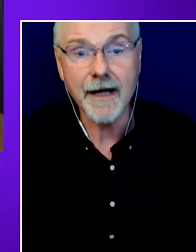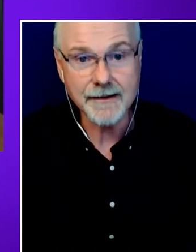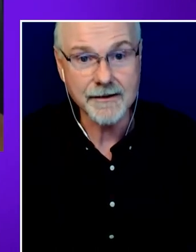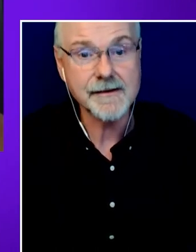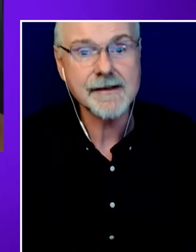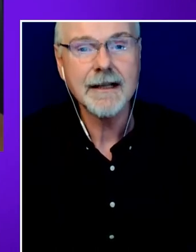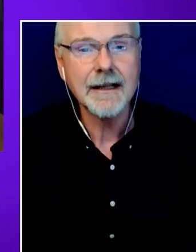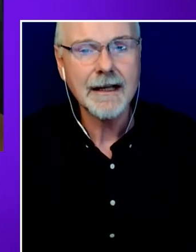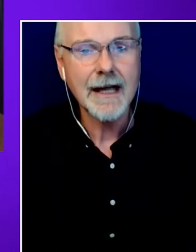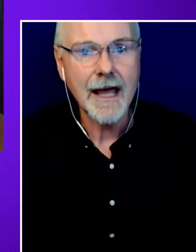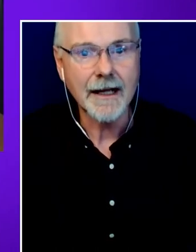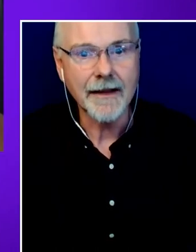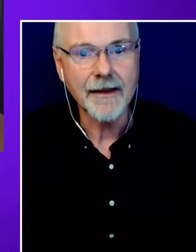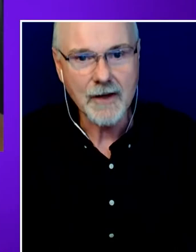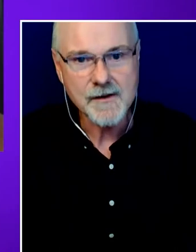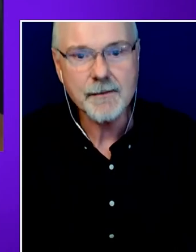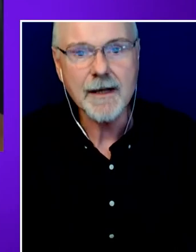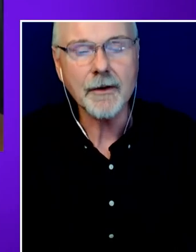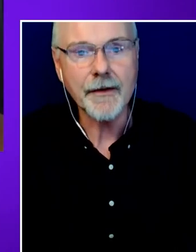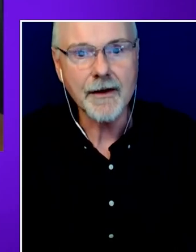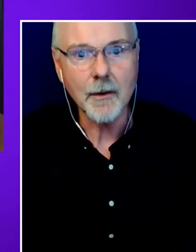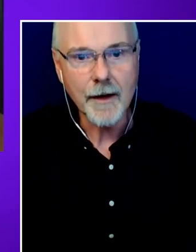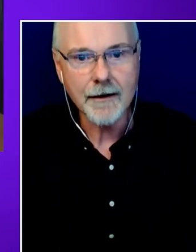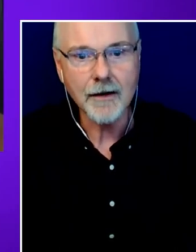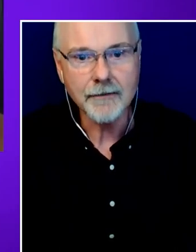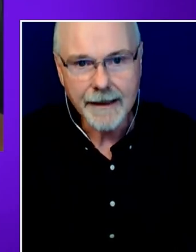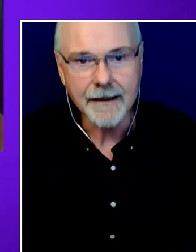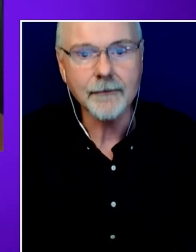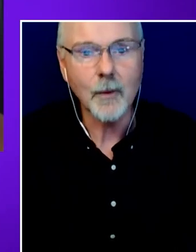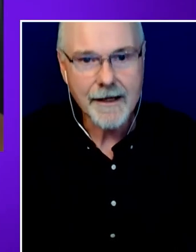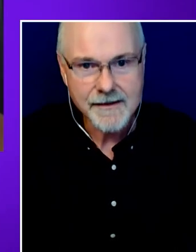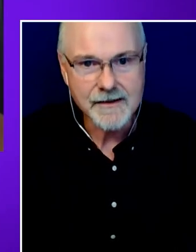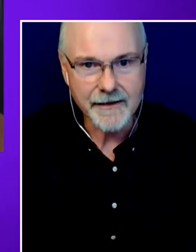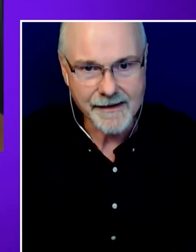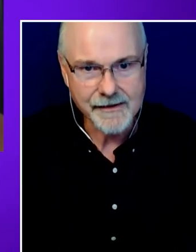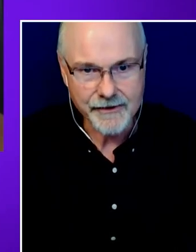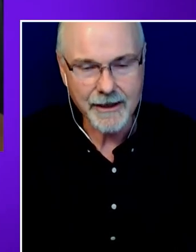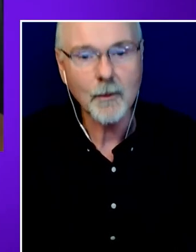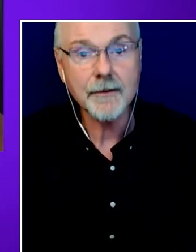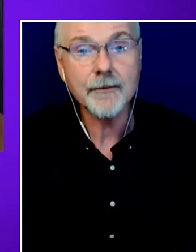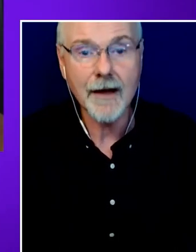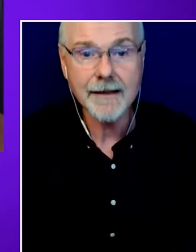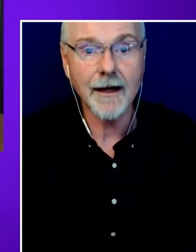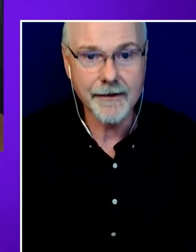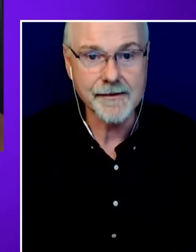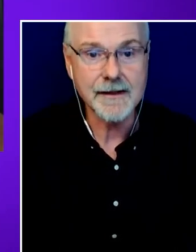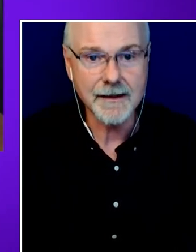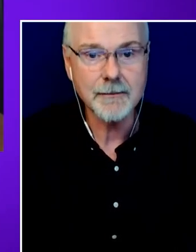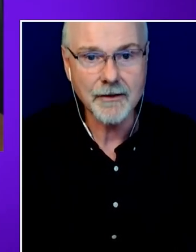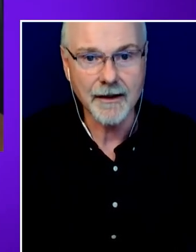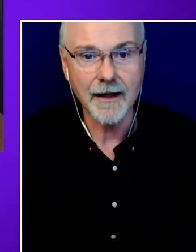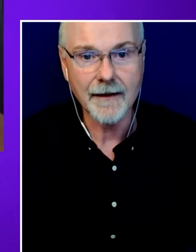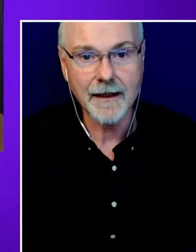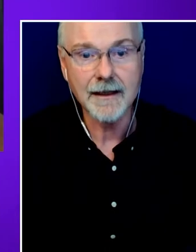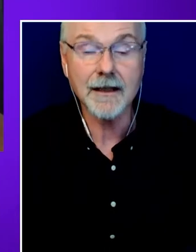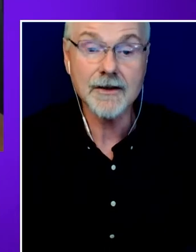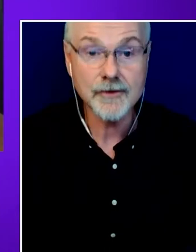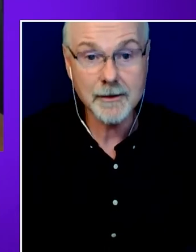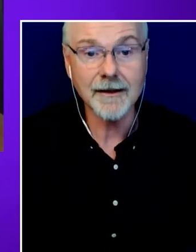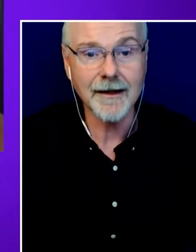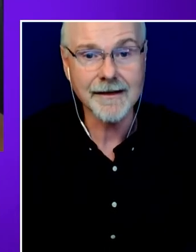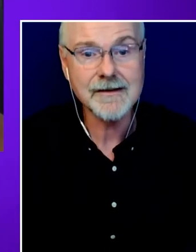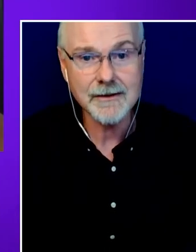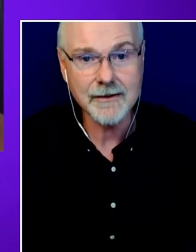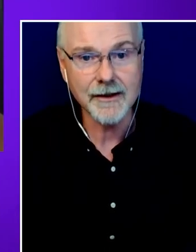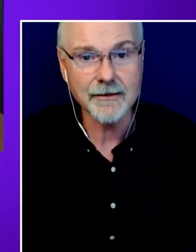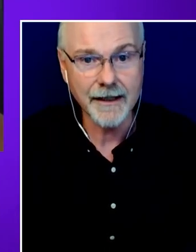as directors. And I think those people, they're aware already of where to do that searching, where to find others in the community, and they can